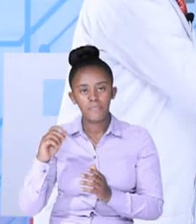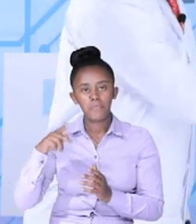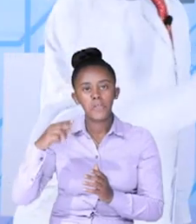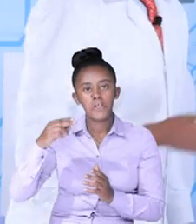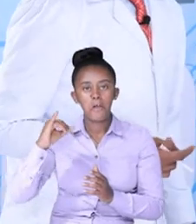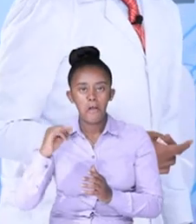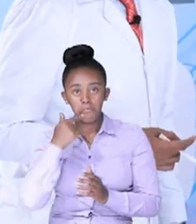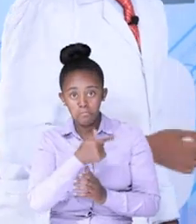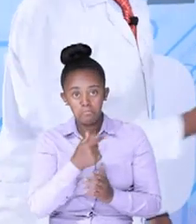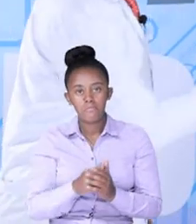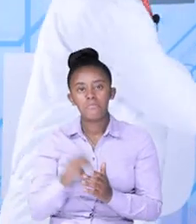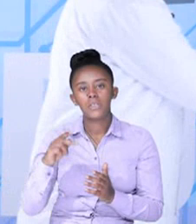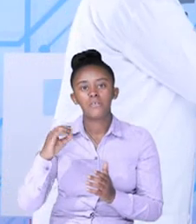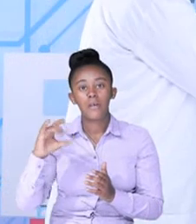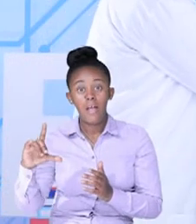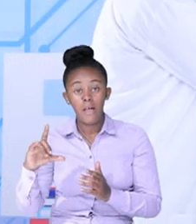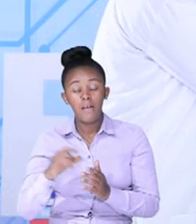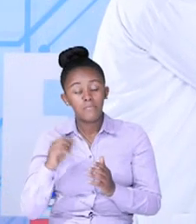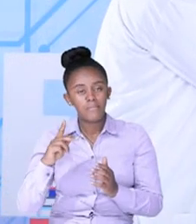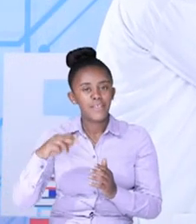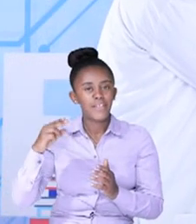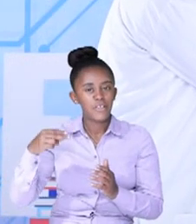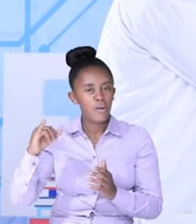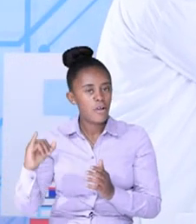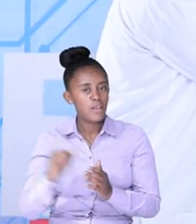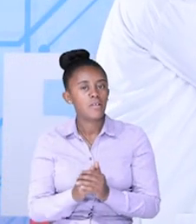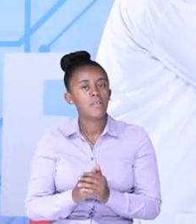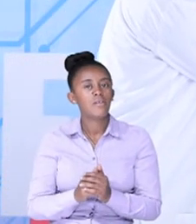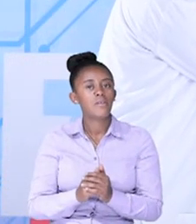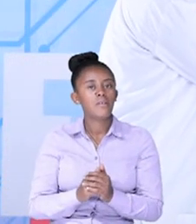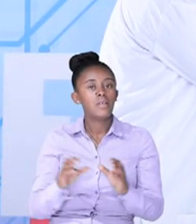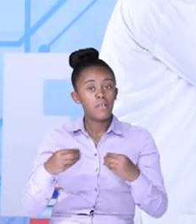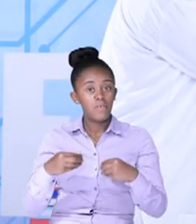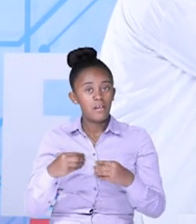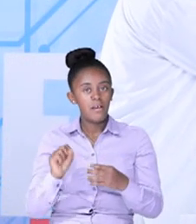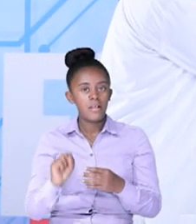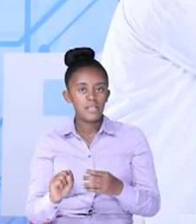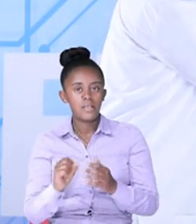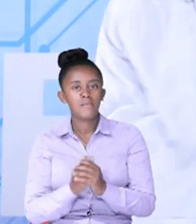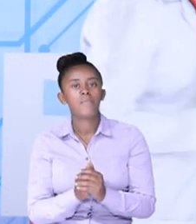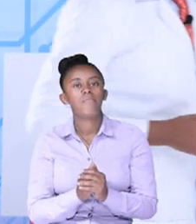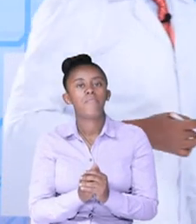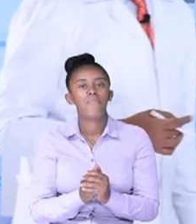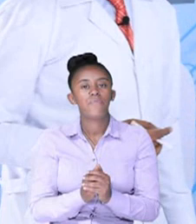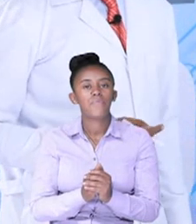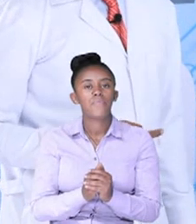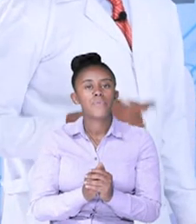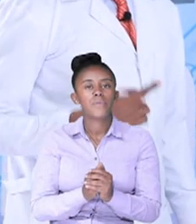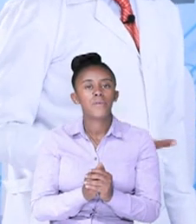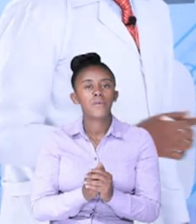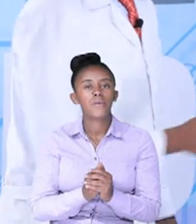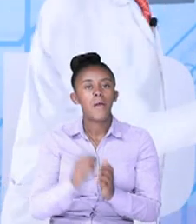phi. So flux phi is given as B, which is